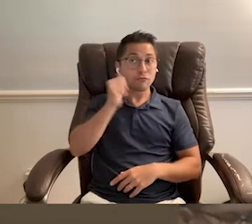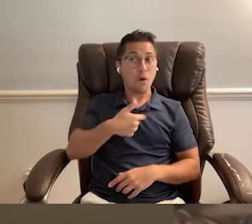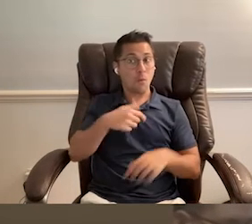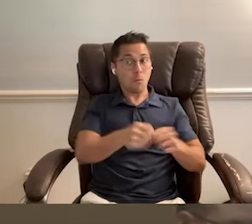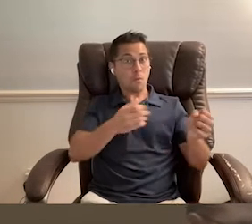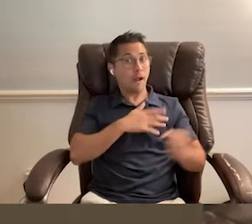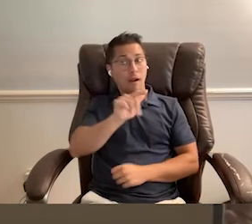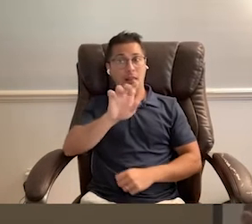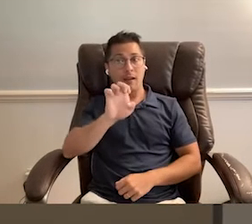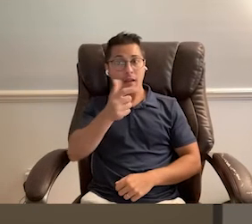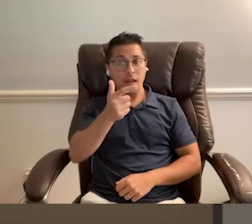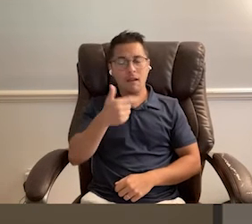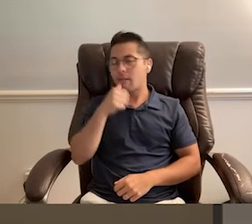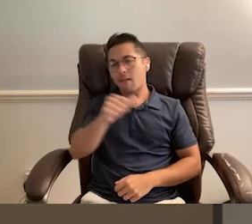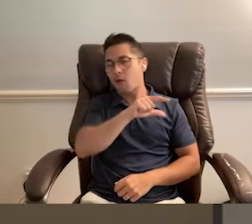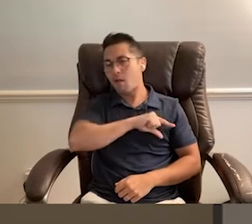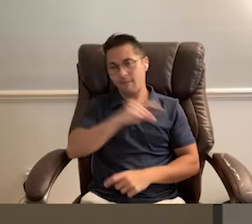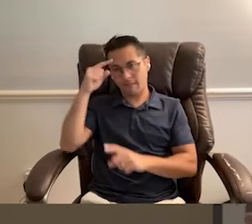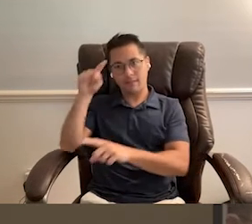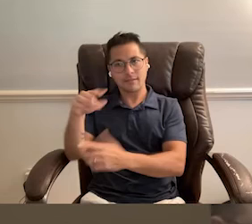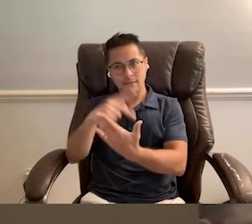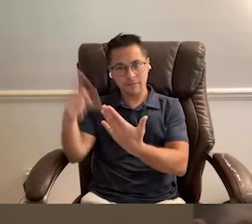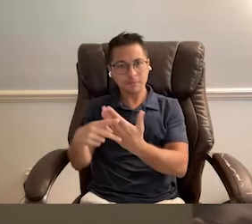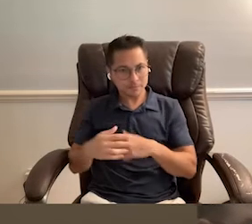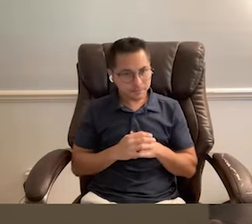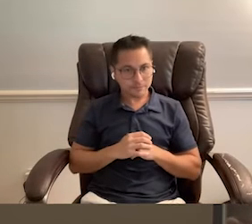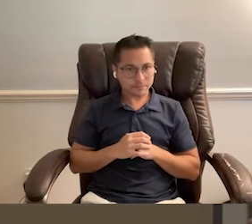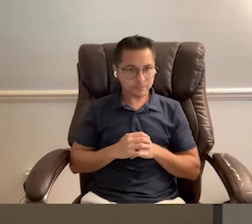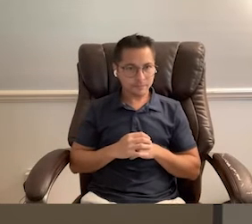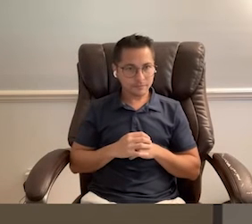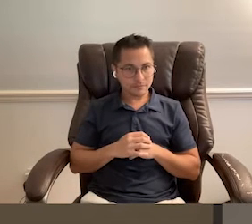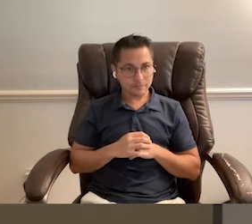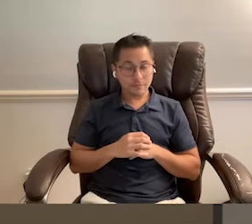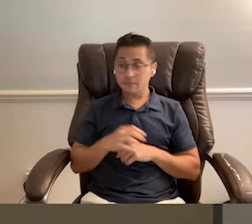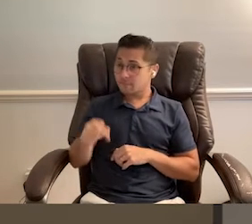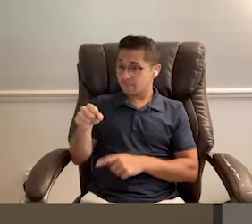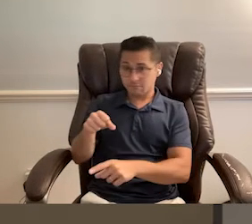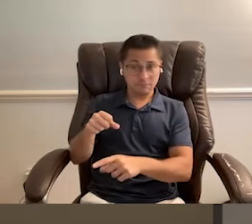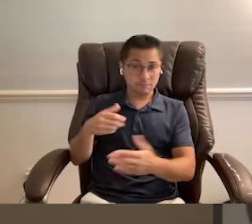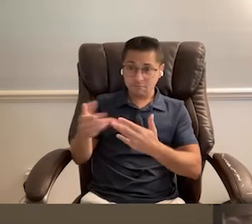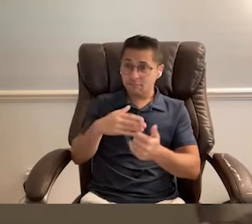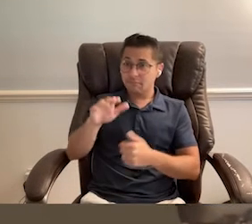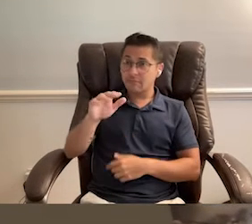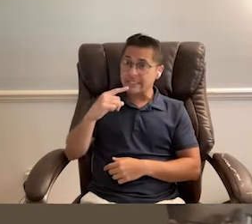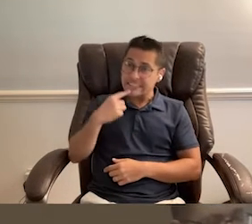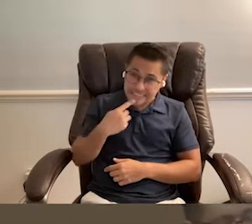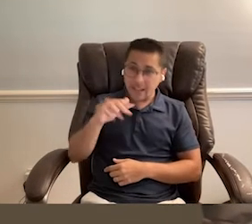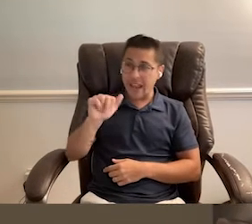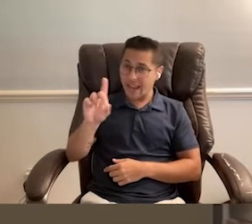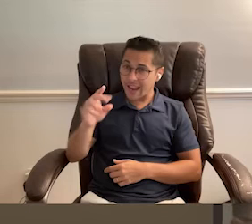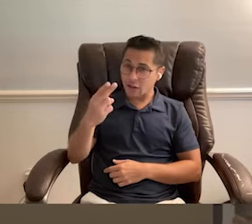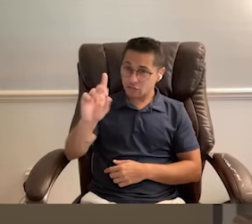able account. Even ADHD? Yeah, even severe ADHD would qualify for an able